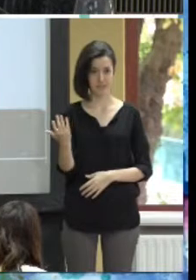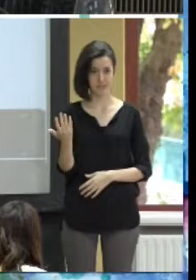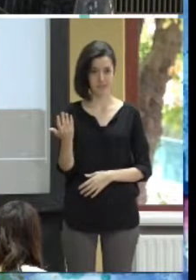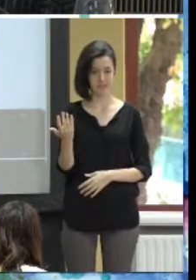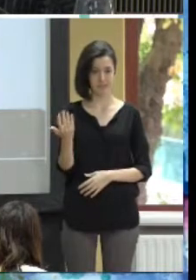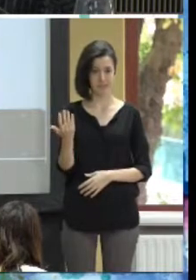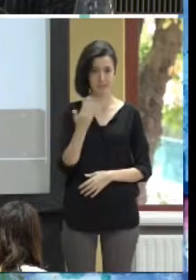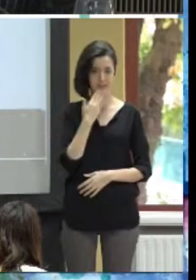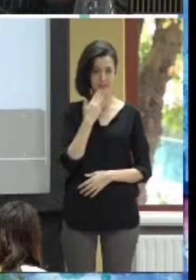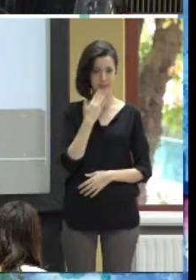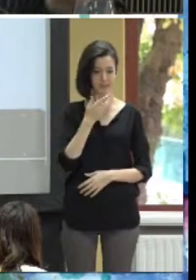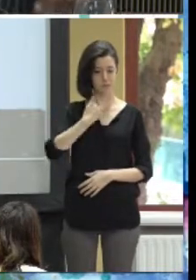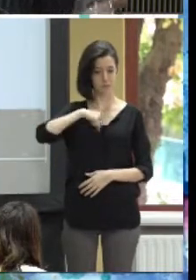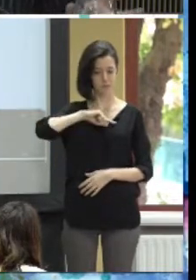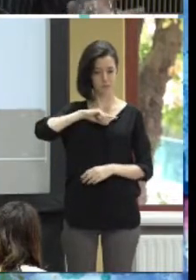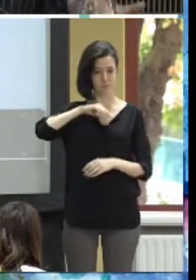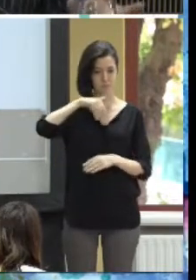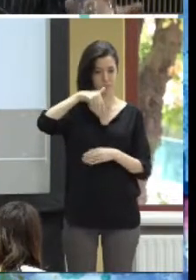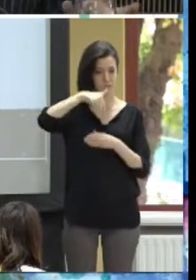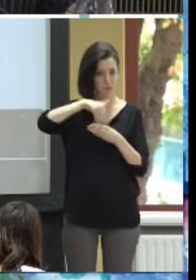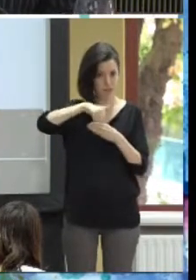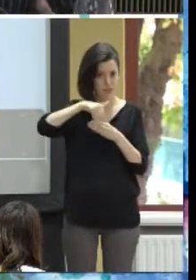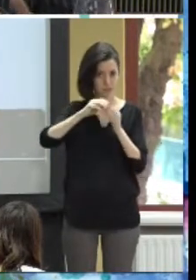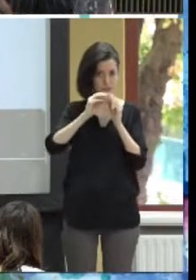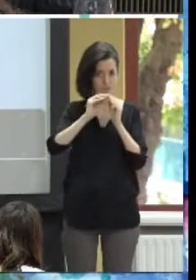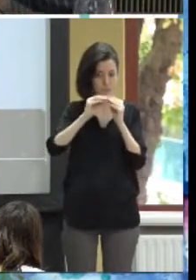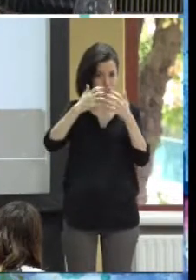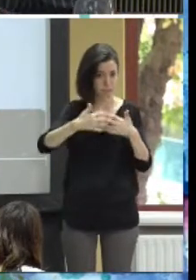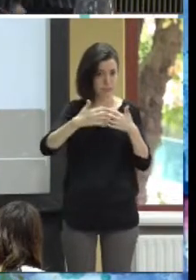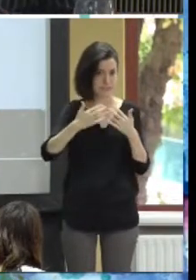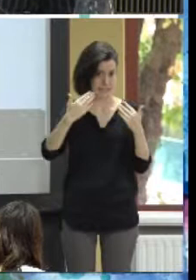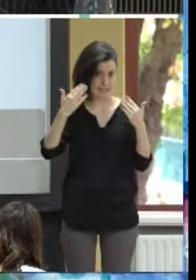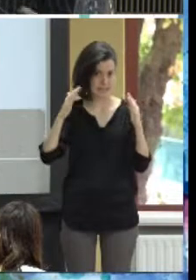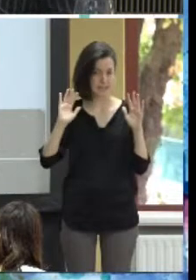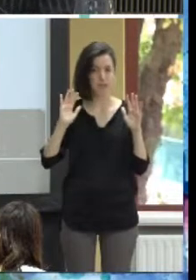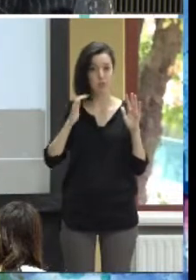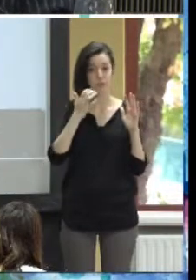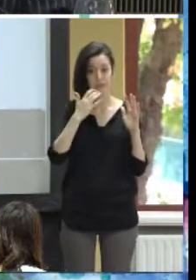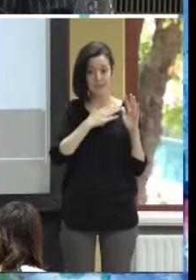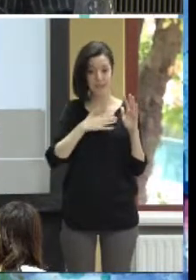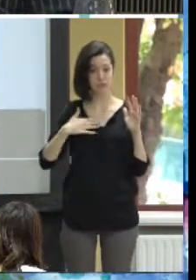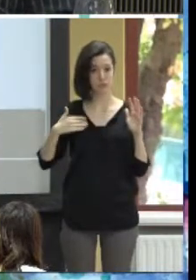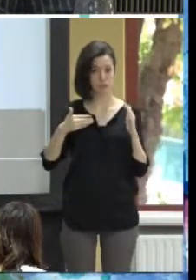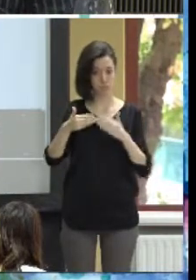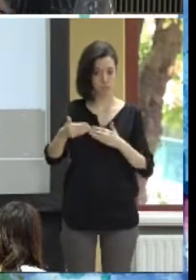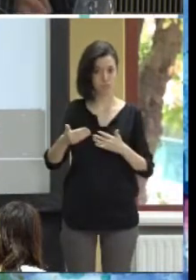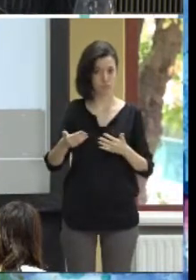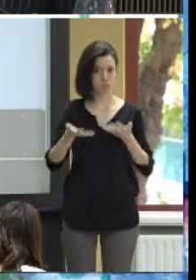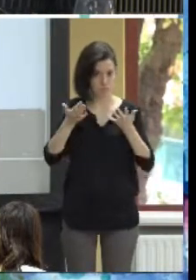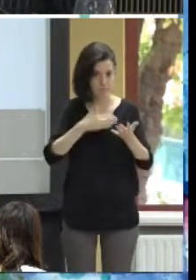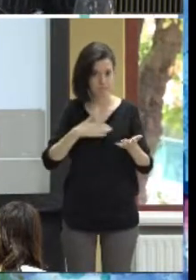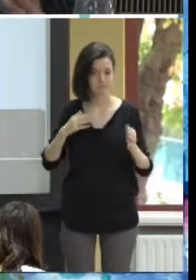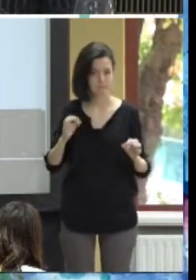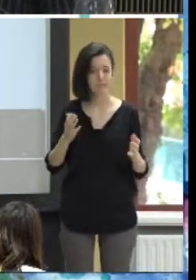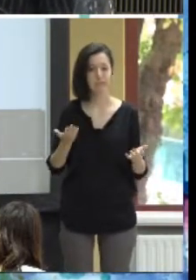was mentioned earlier, what about kids? Yes, I mean, I'm not just close being blind, but I'm super